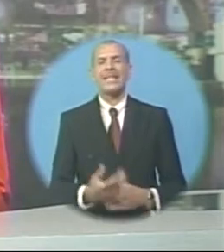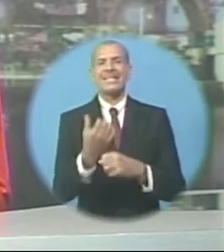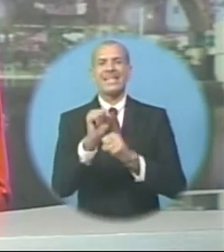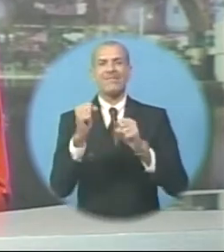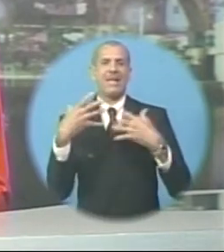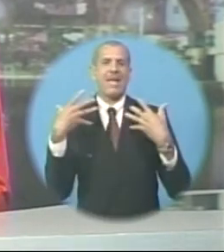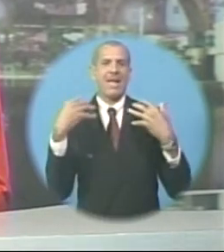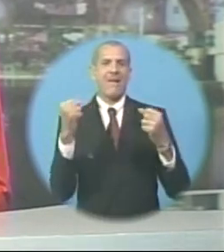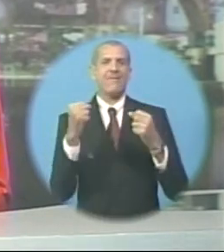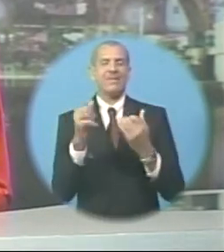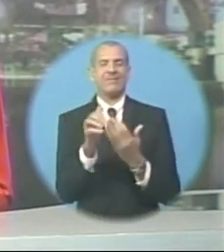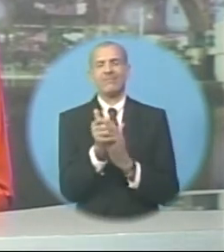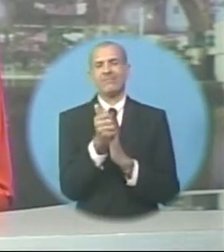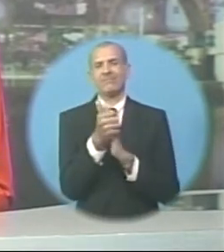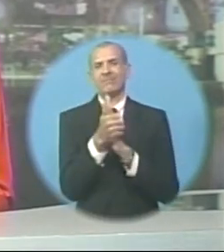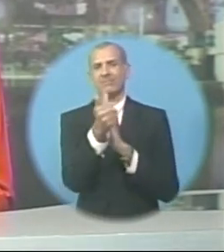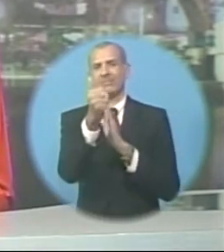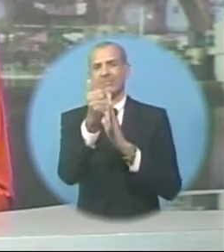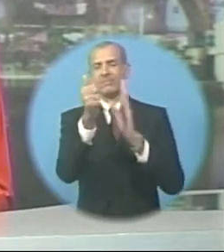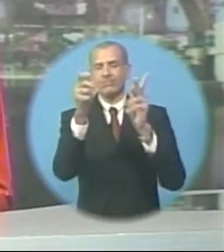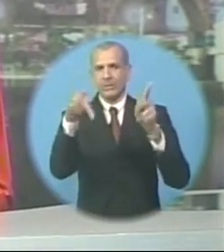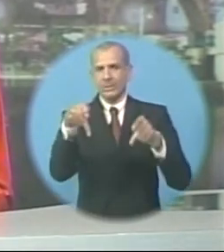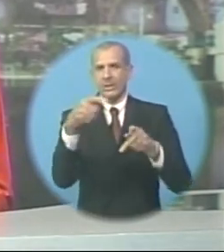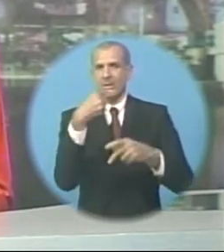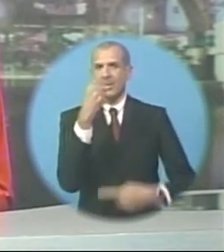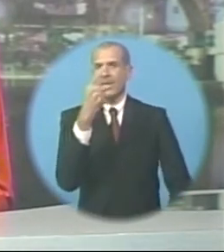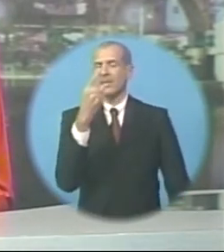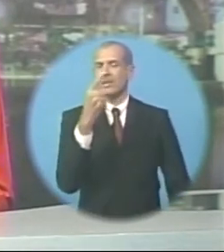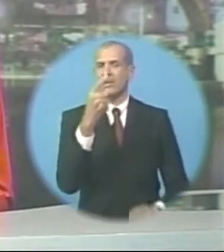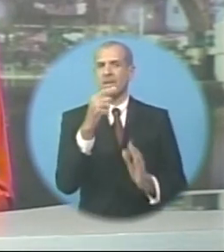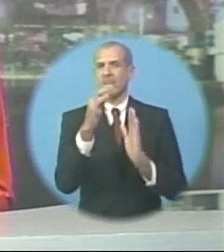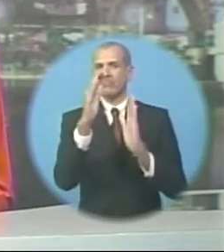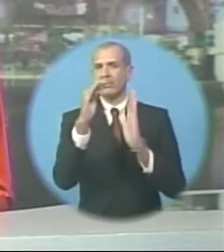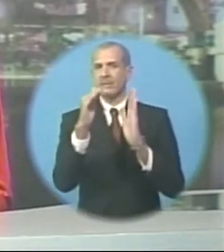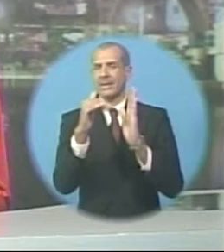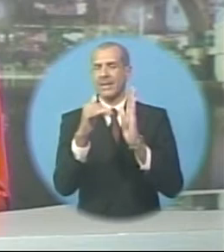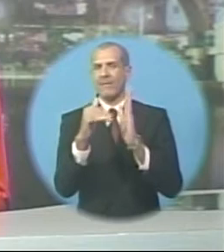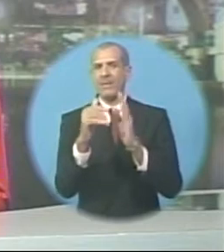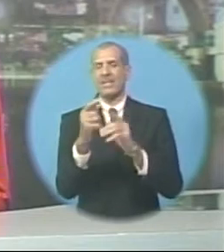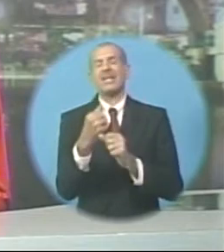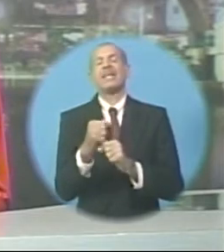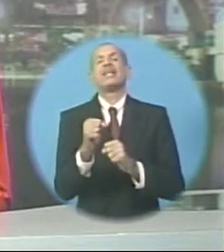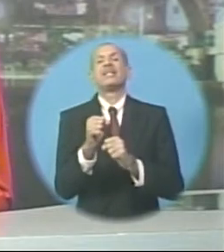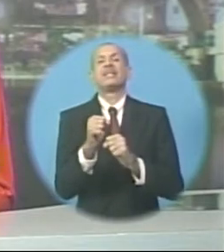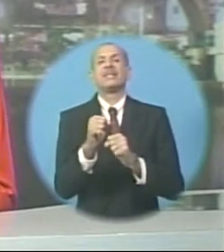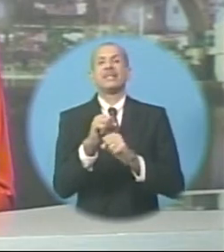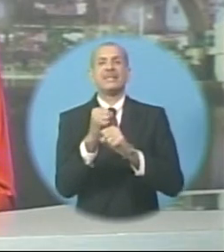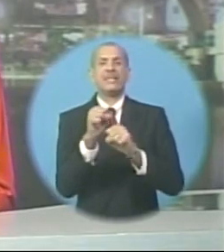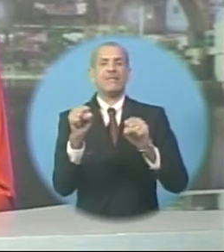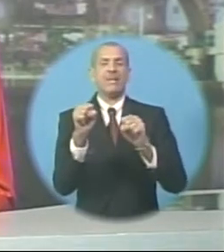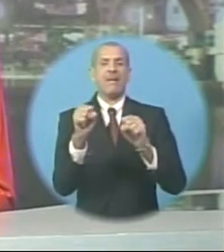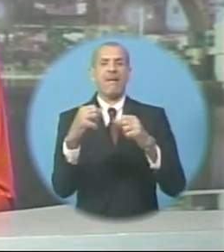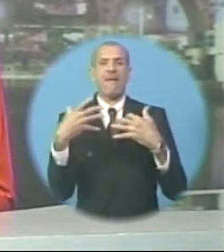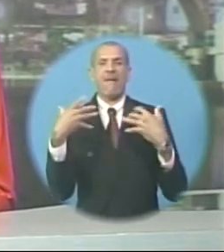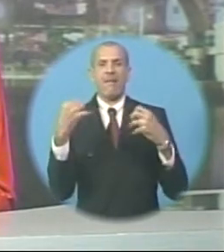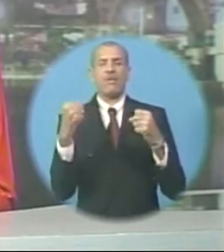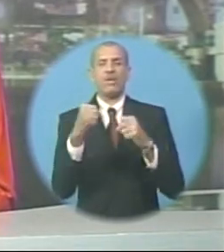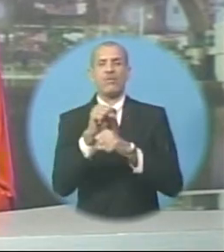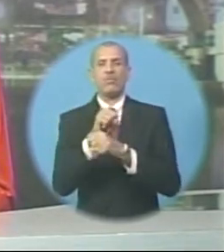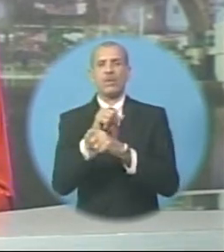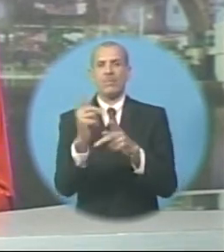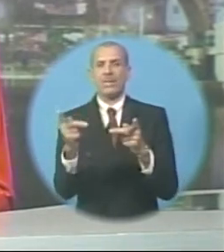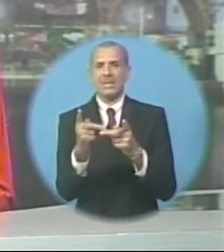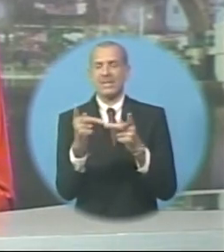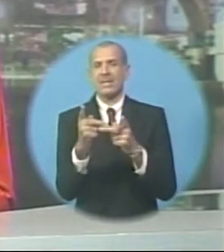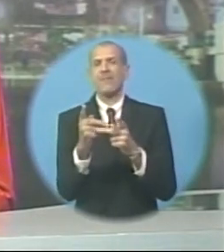health specialist says there's been a noticeable fall-off in interest about safety and health in workplaces. Senior Assistant General Secretary